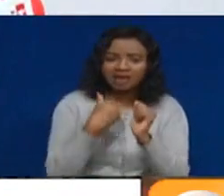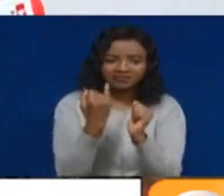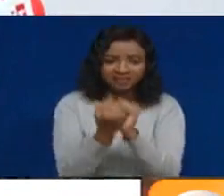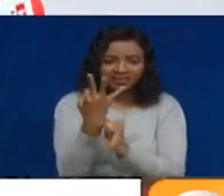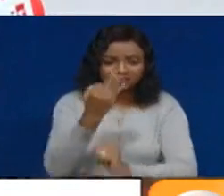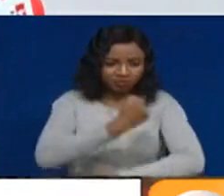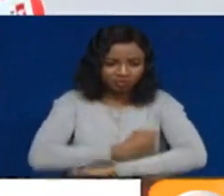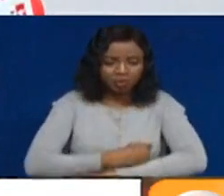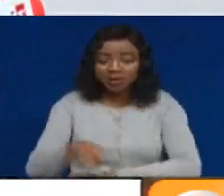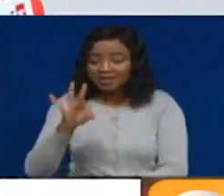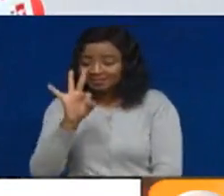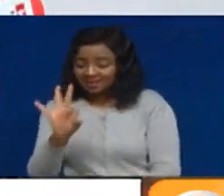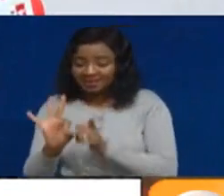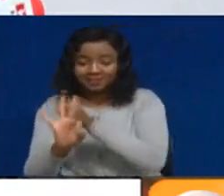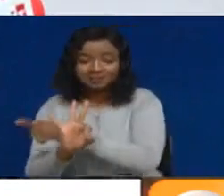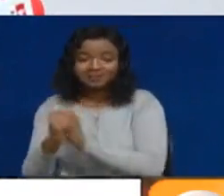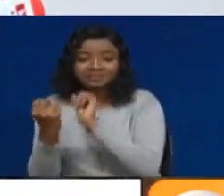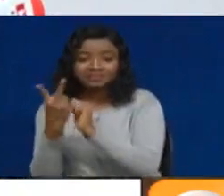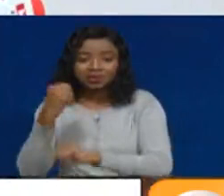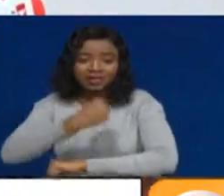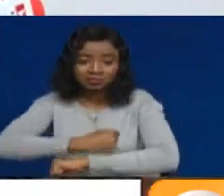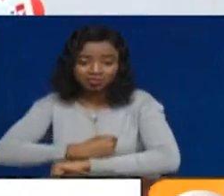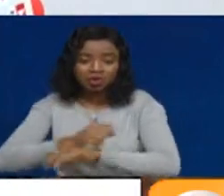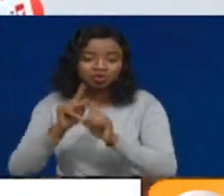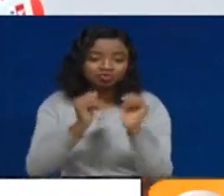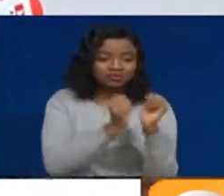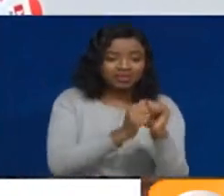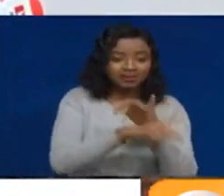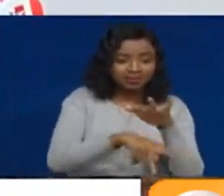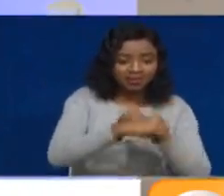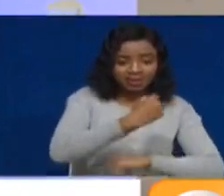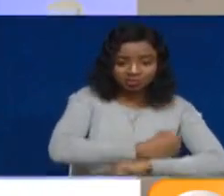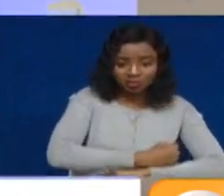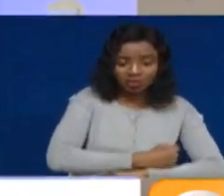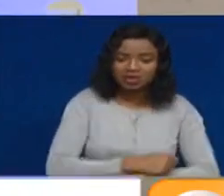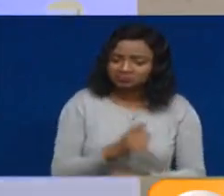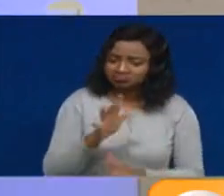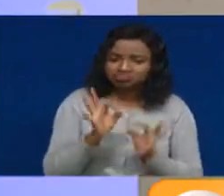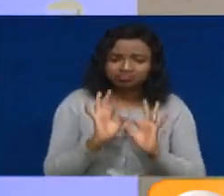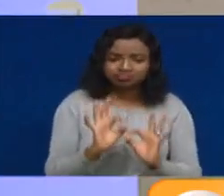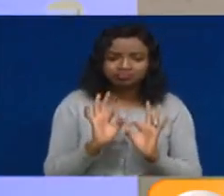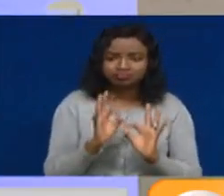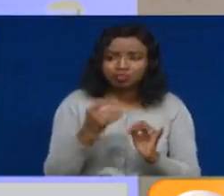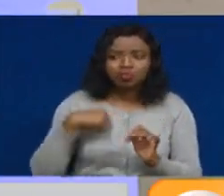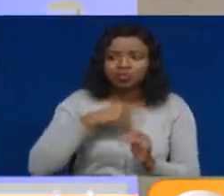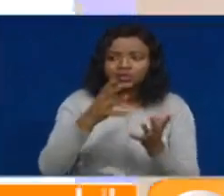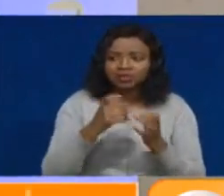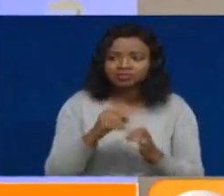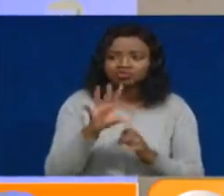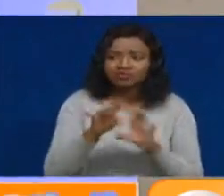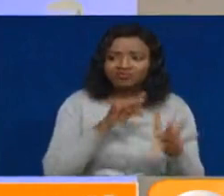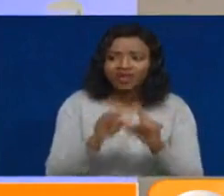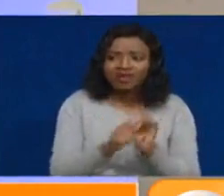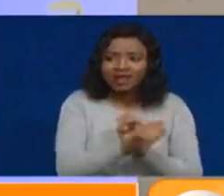which were secondary schools and 10 were primary schools. We must look for other alternative